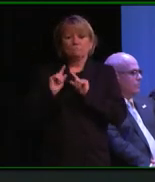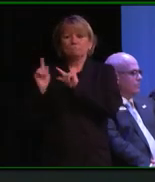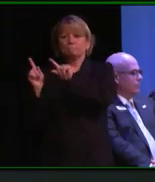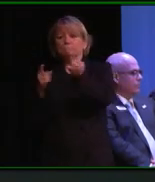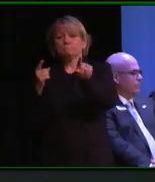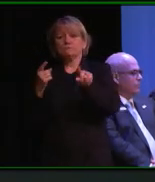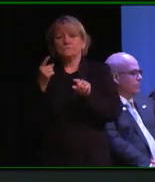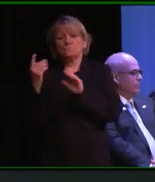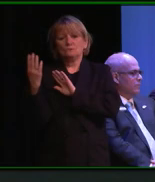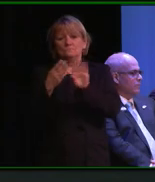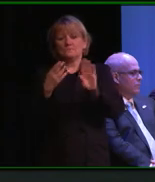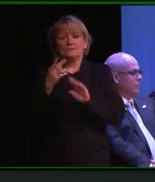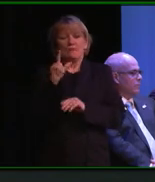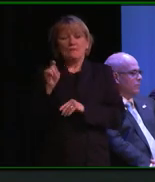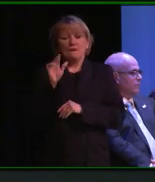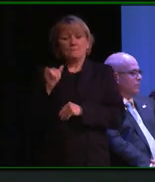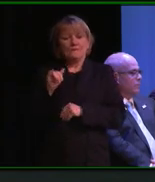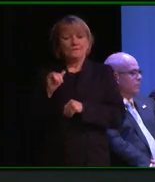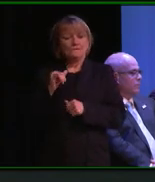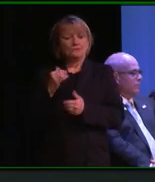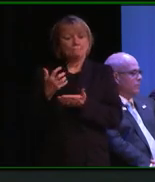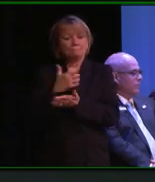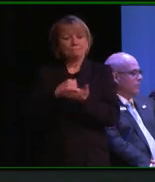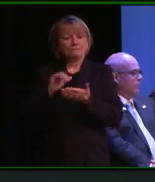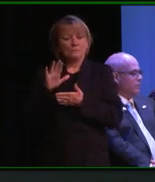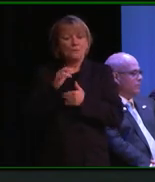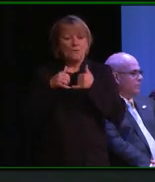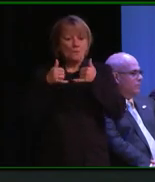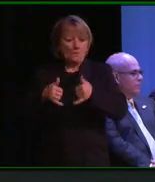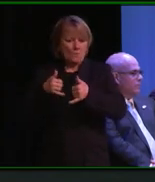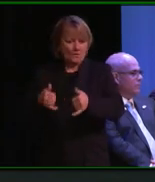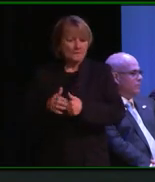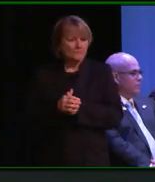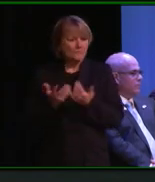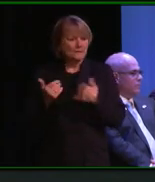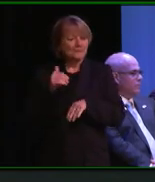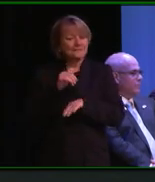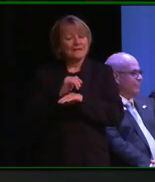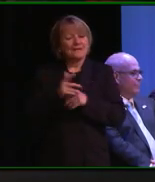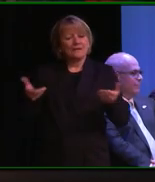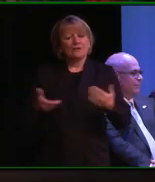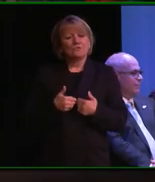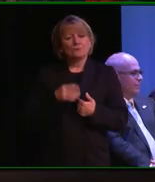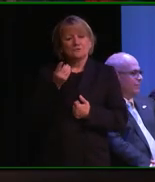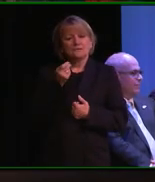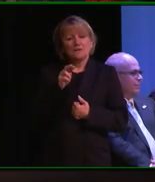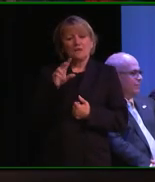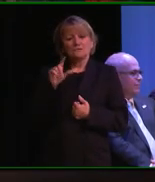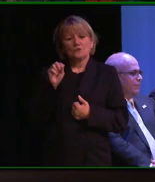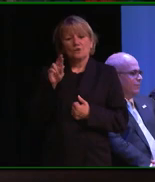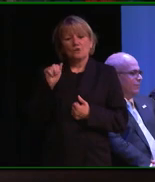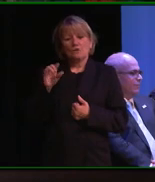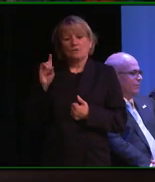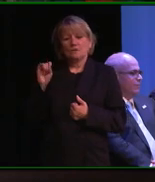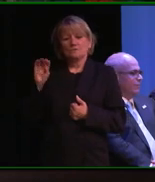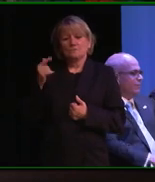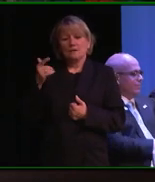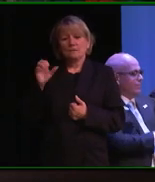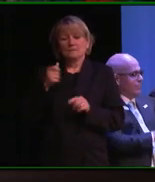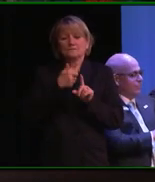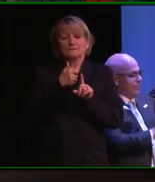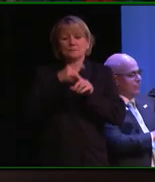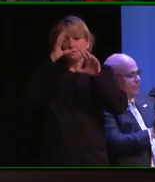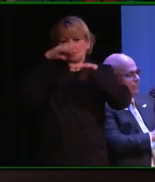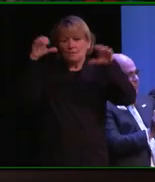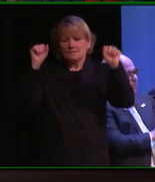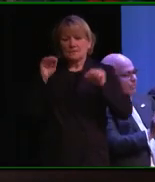you checked in. Now, I am pleased to introduce Dr. Laura Douglas, President of Bristol Community College.